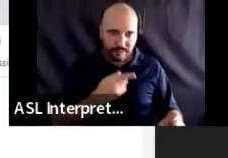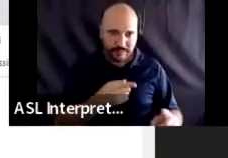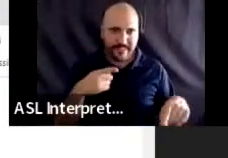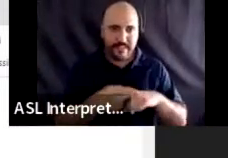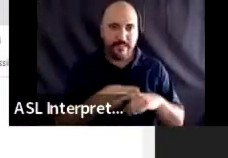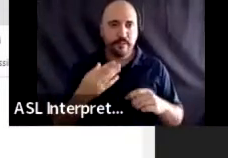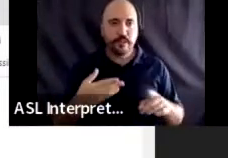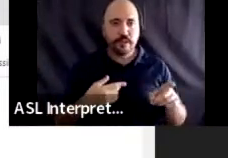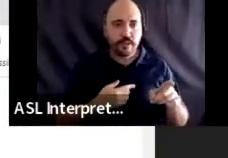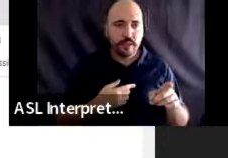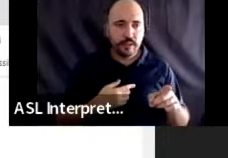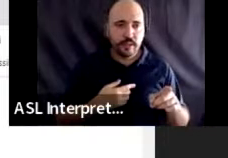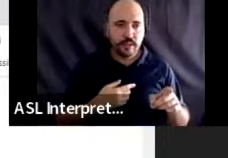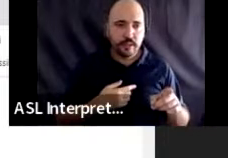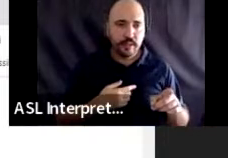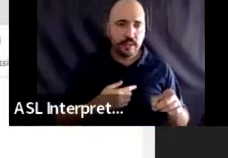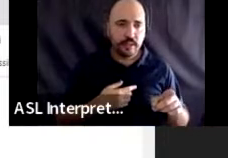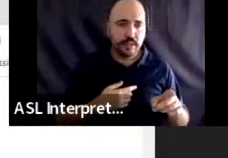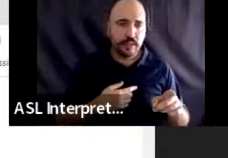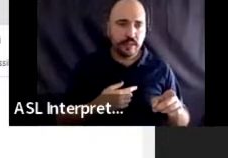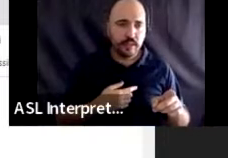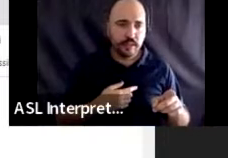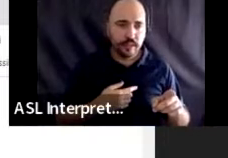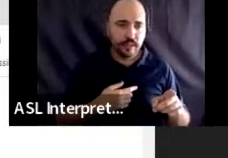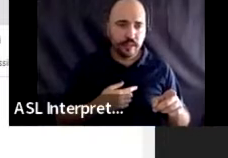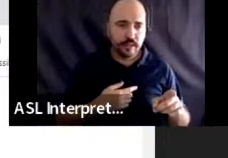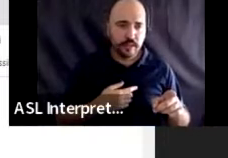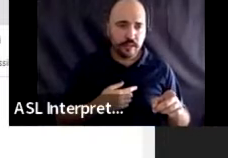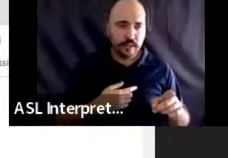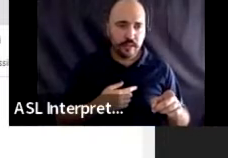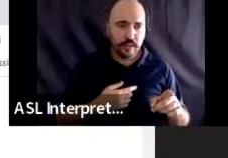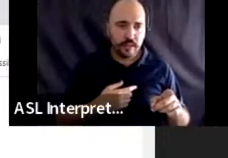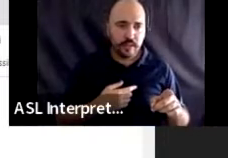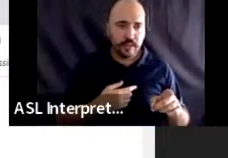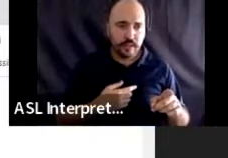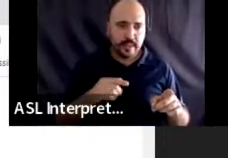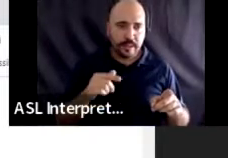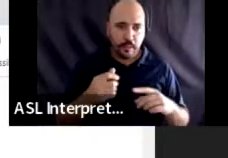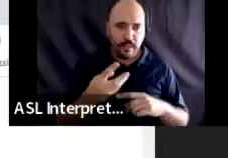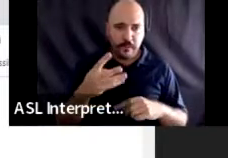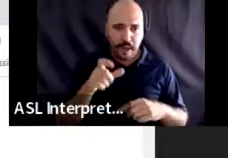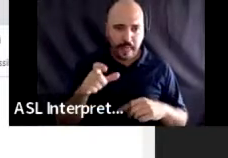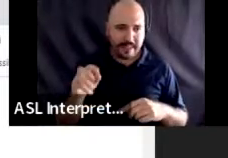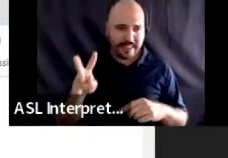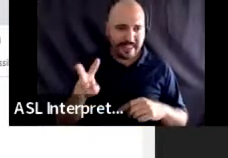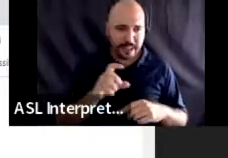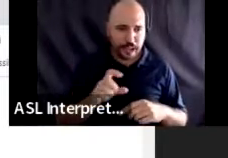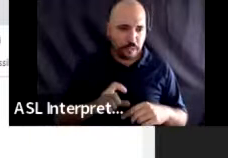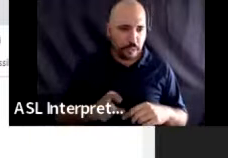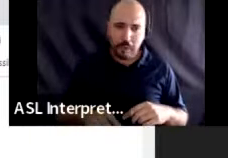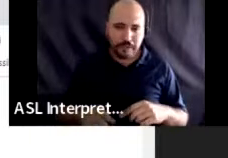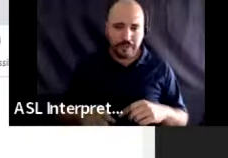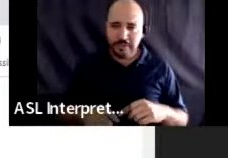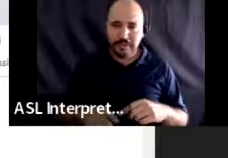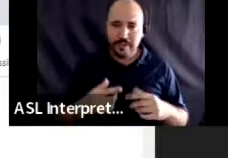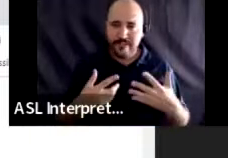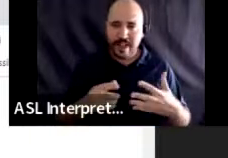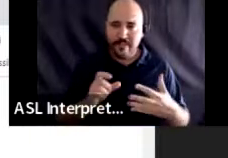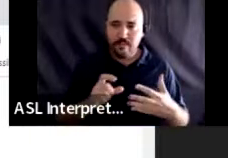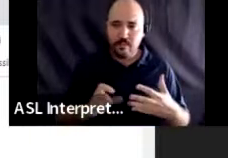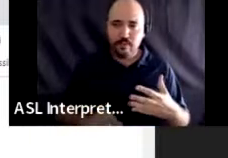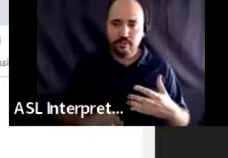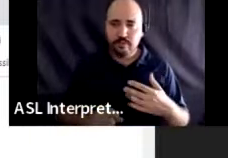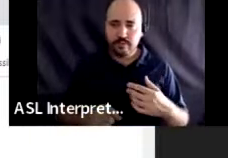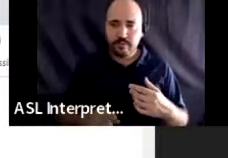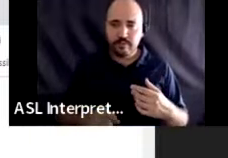right? Table with 4. Recent trends button collapsed. Table with 4 columns and 6 rows. Table with 4 columns and 5 rows. Currently displaying rows 1 to